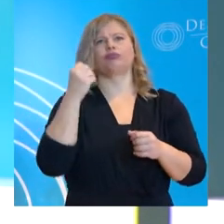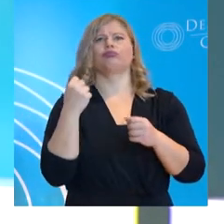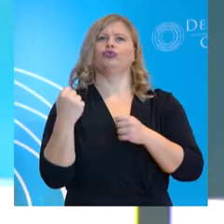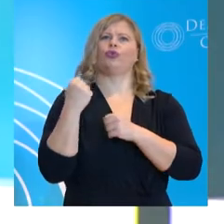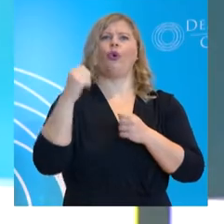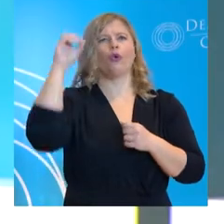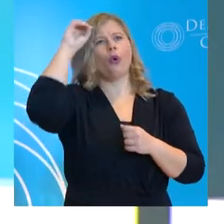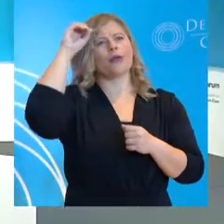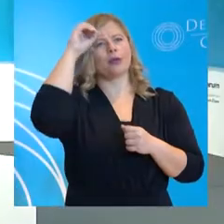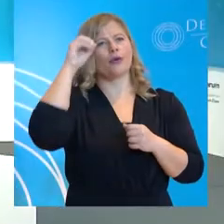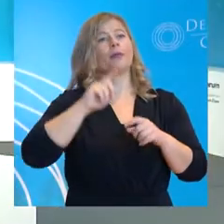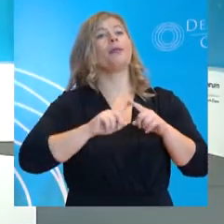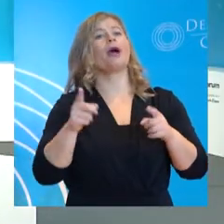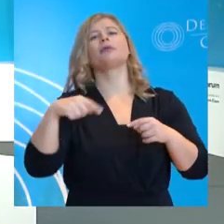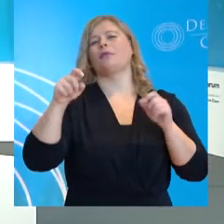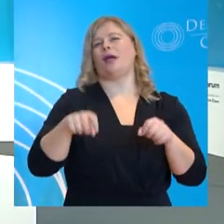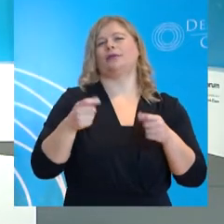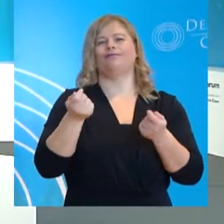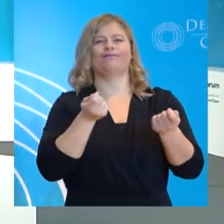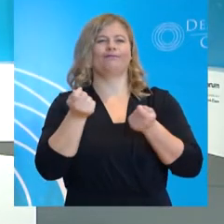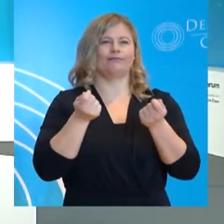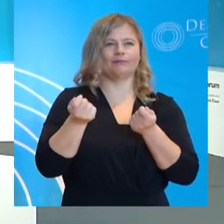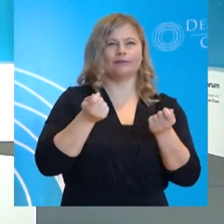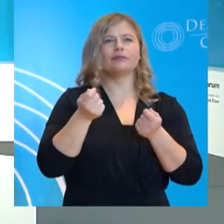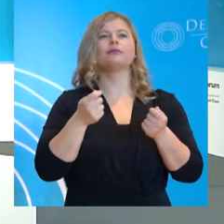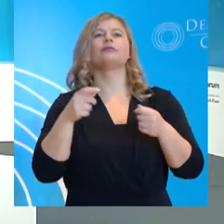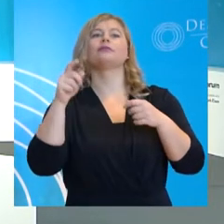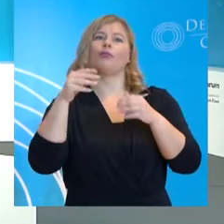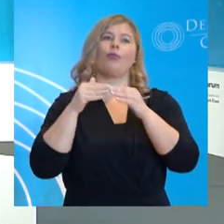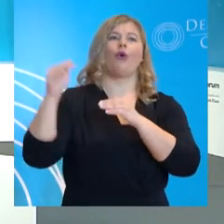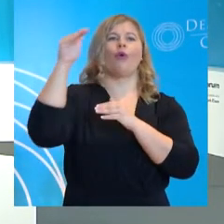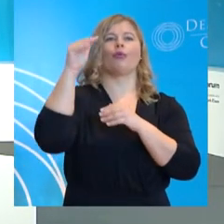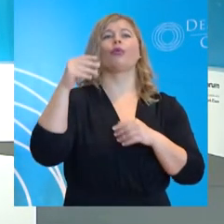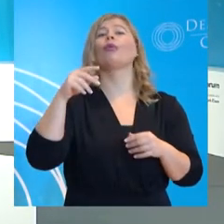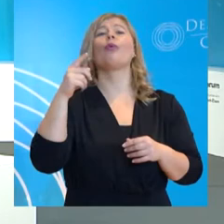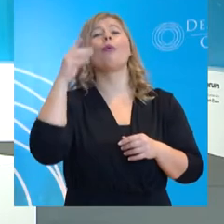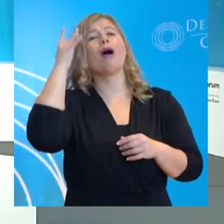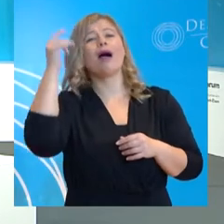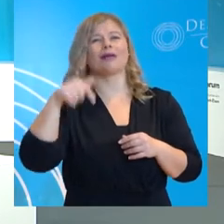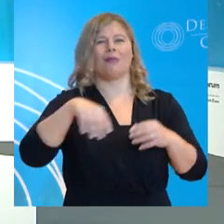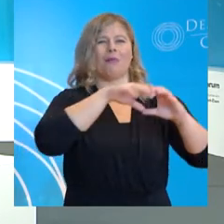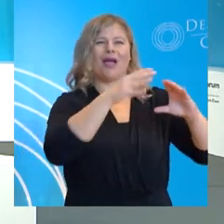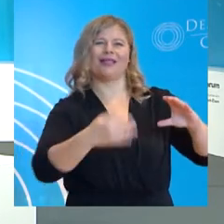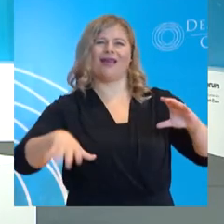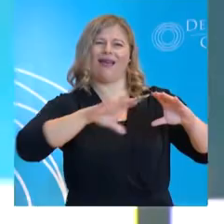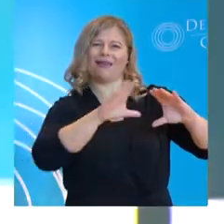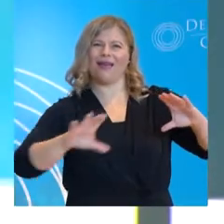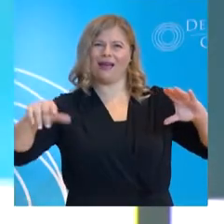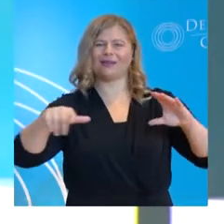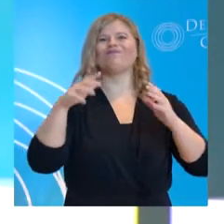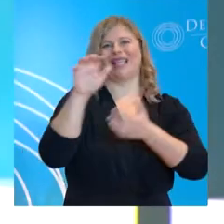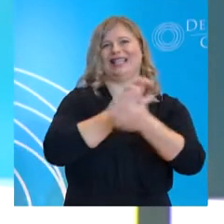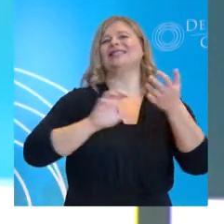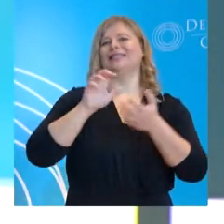of the Eastern Mediterranean. France stood by Greece during the difficult summer of 2020. They made